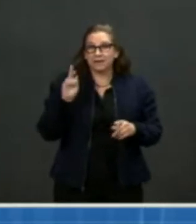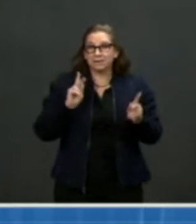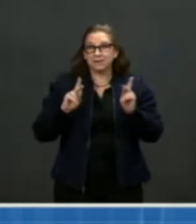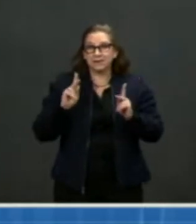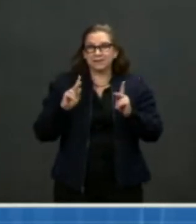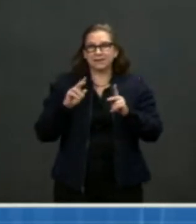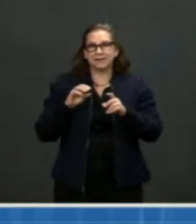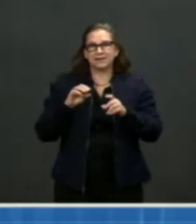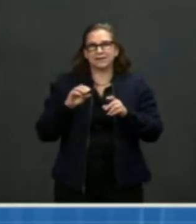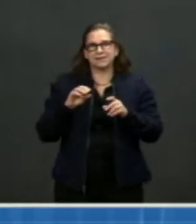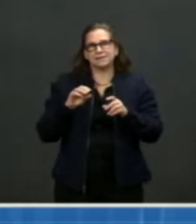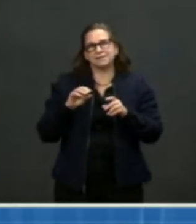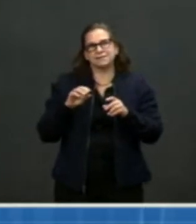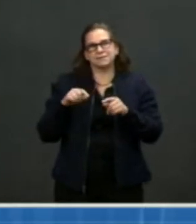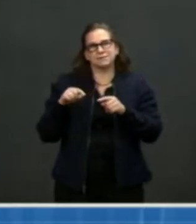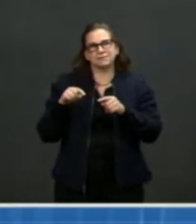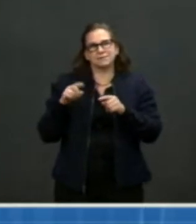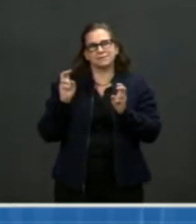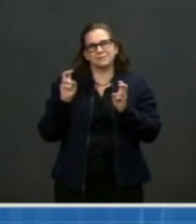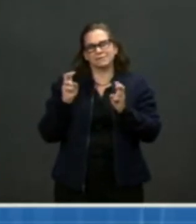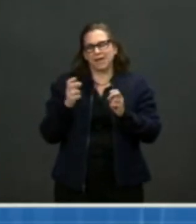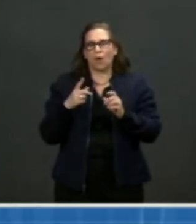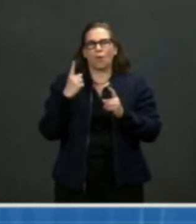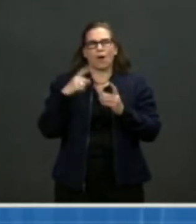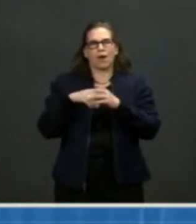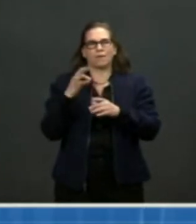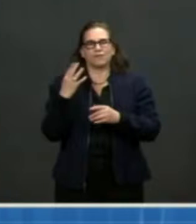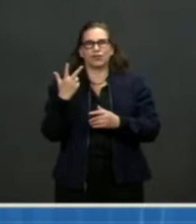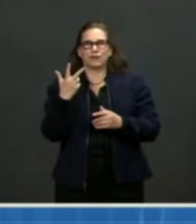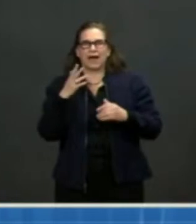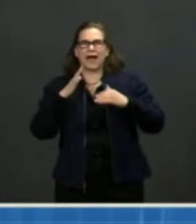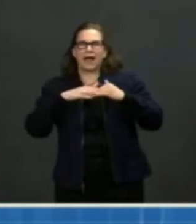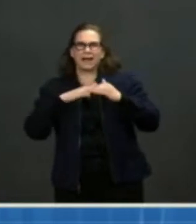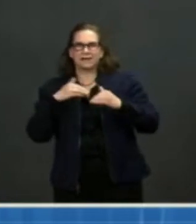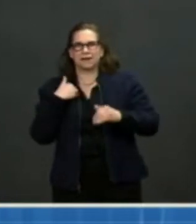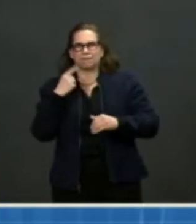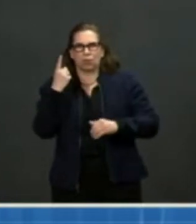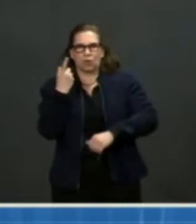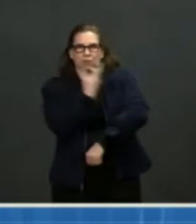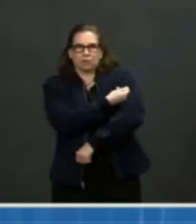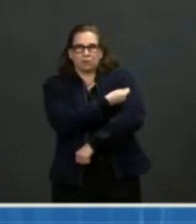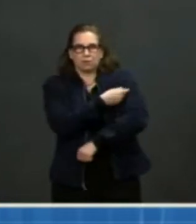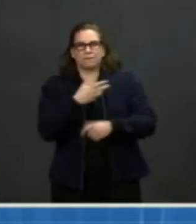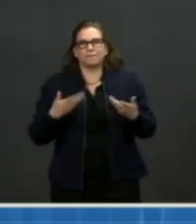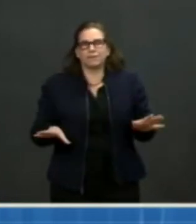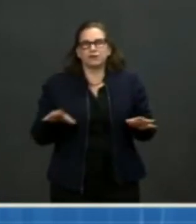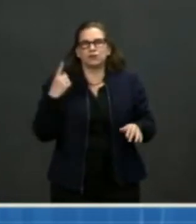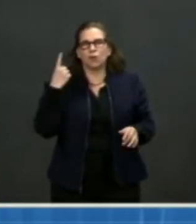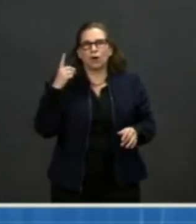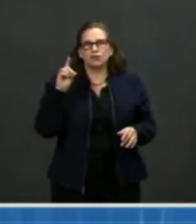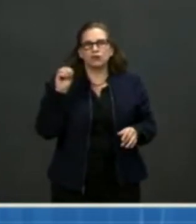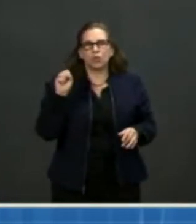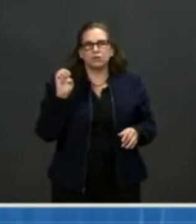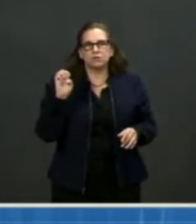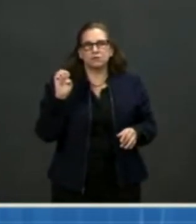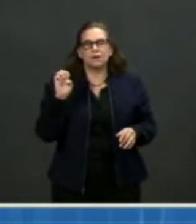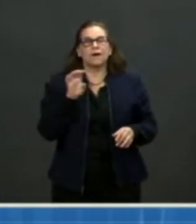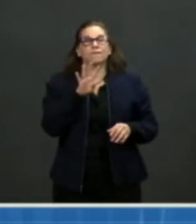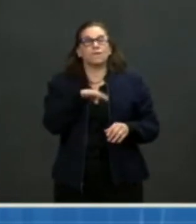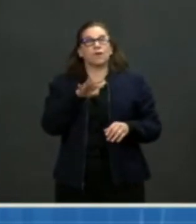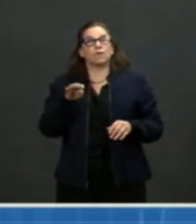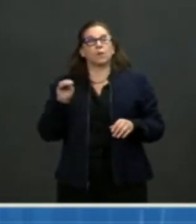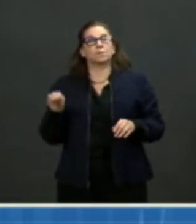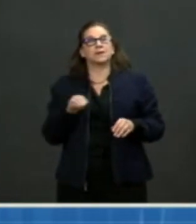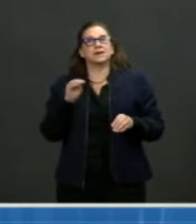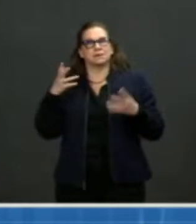in the U.S., and 44 million who are fully vaccinated. Nearly 69%